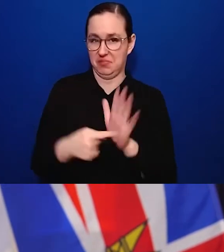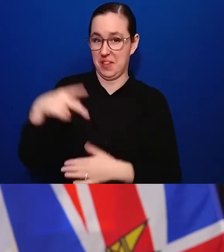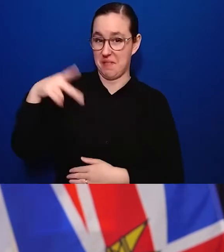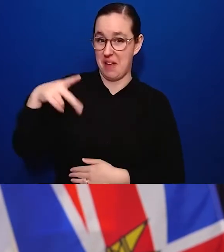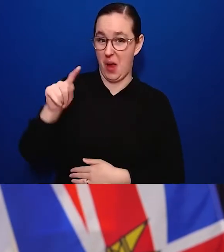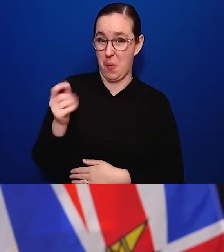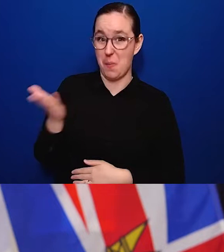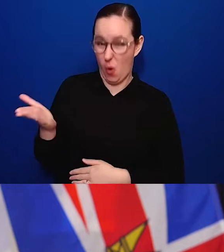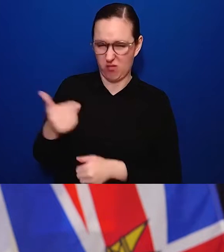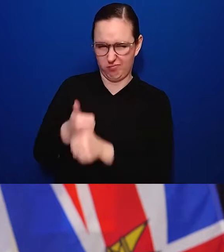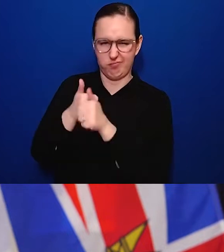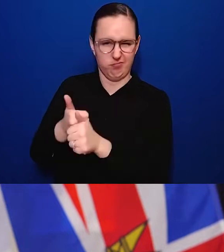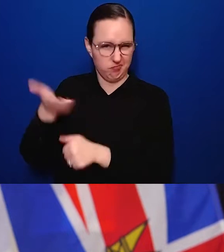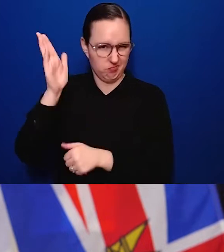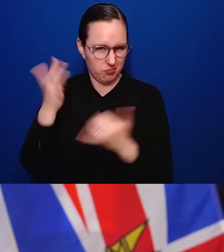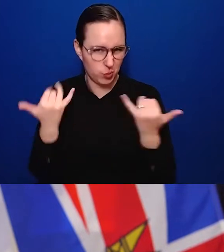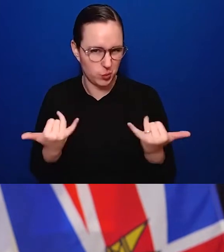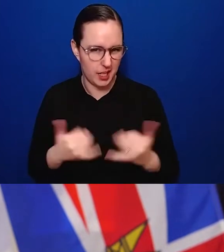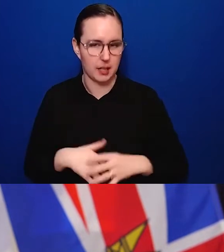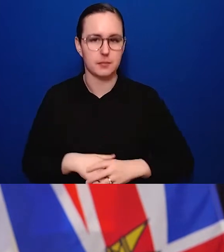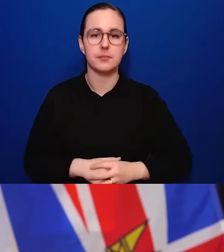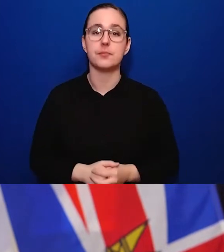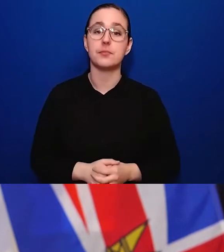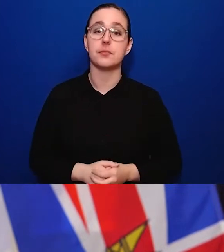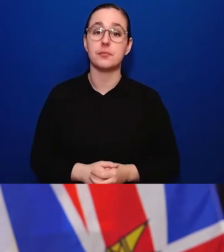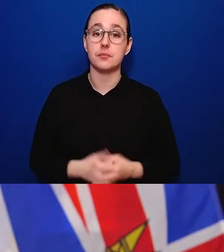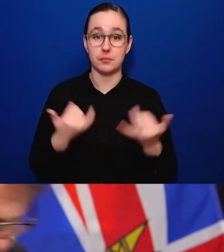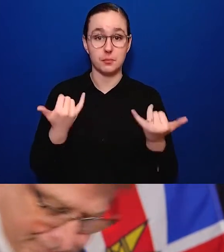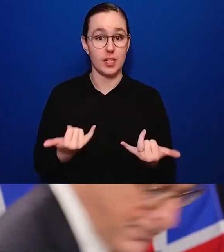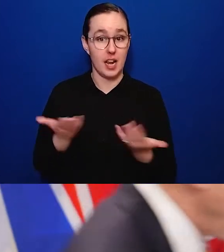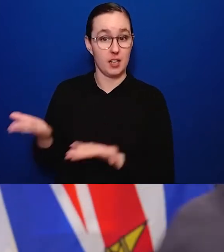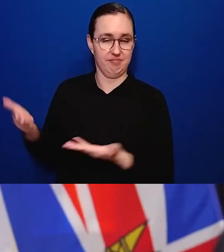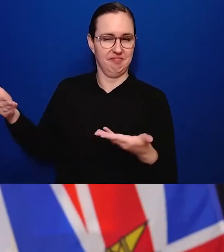gov.bc.ca shortly. And with that, it's my honor to introduce Dr. Bonnie Henry.